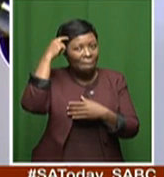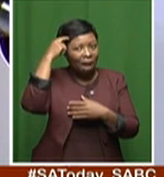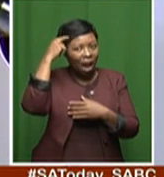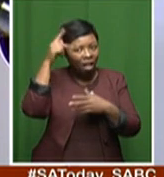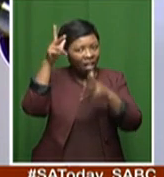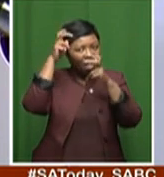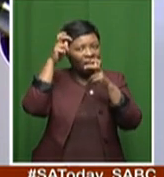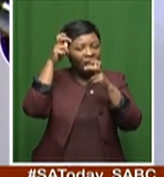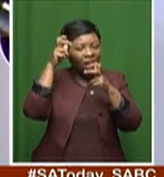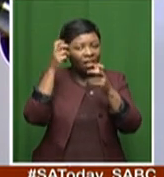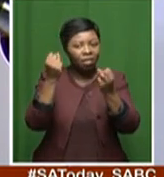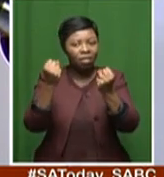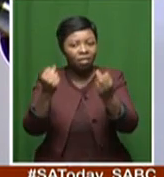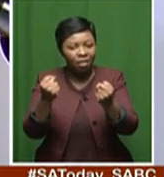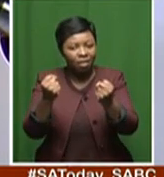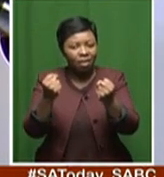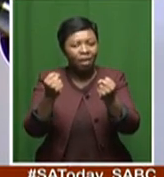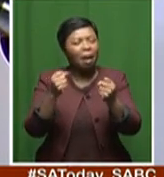refer to the fact that